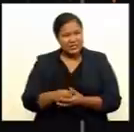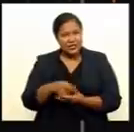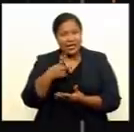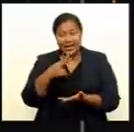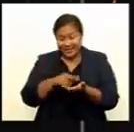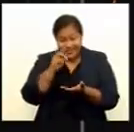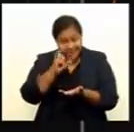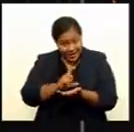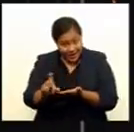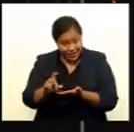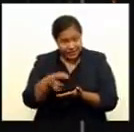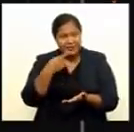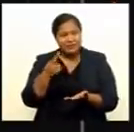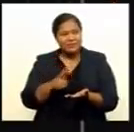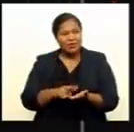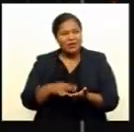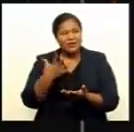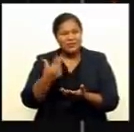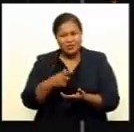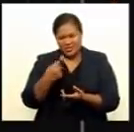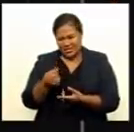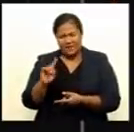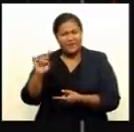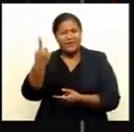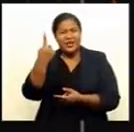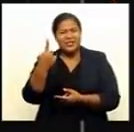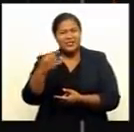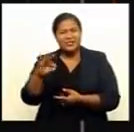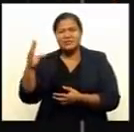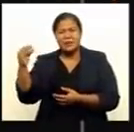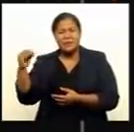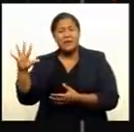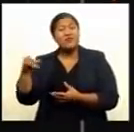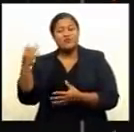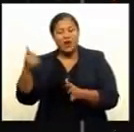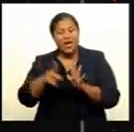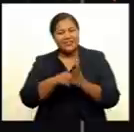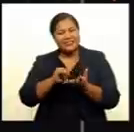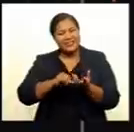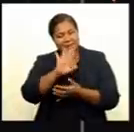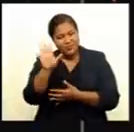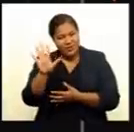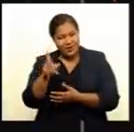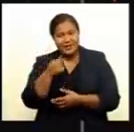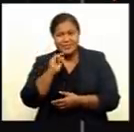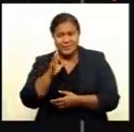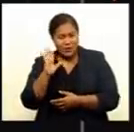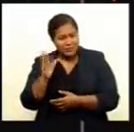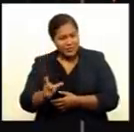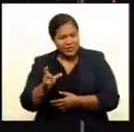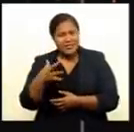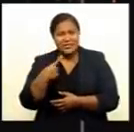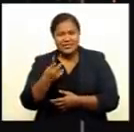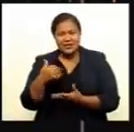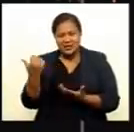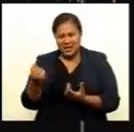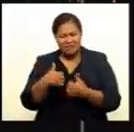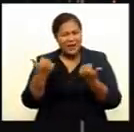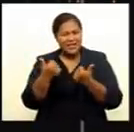in its reporting with multiple first-hand sources in G2 Estate. The spokesperson further adds they've also quoted a number of